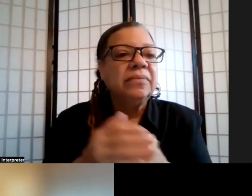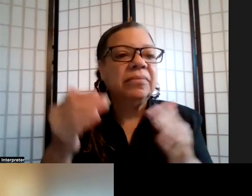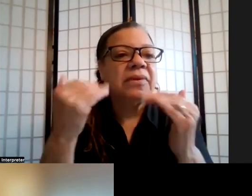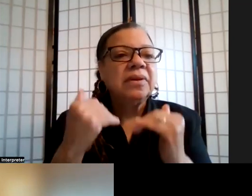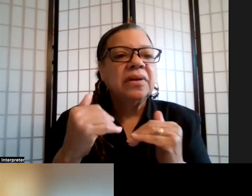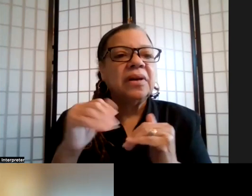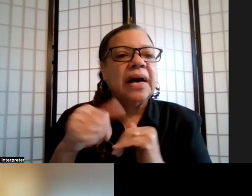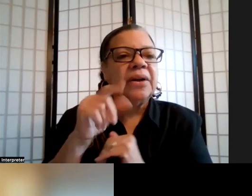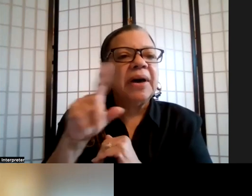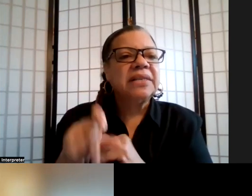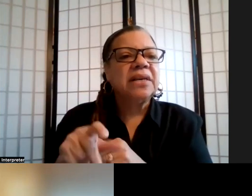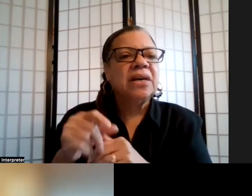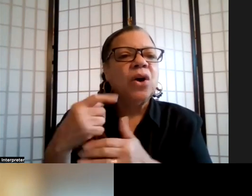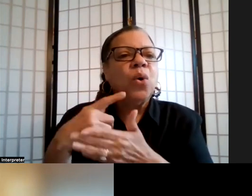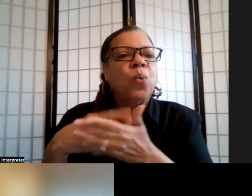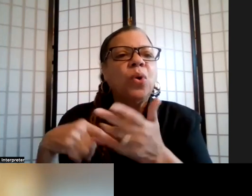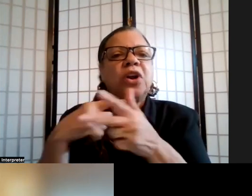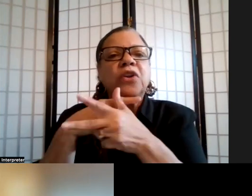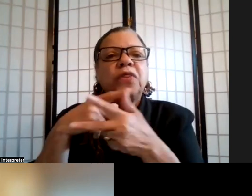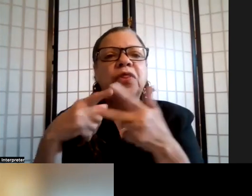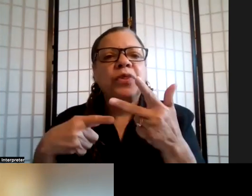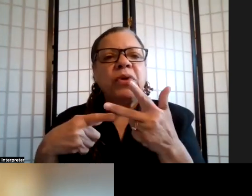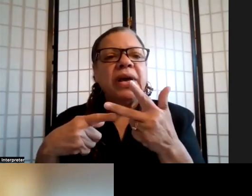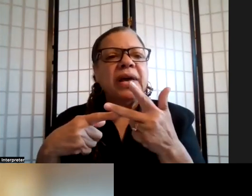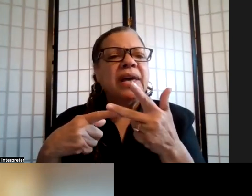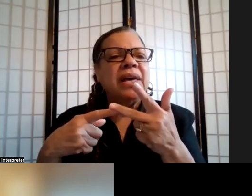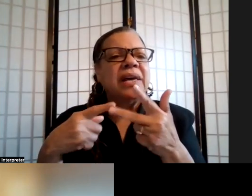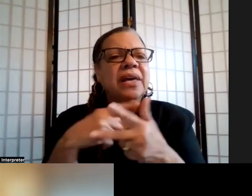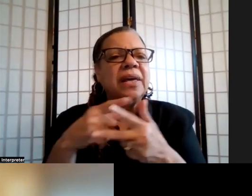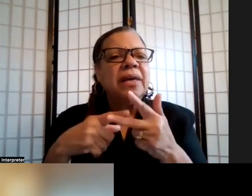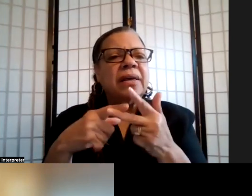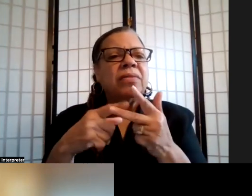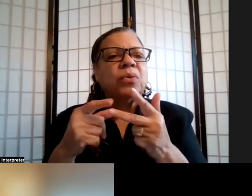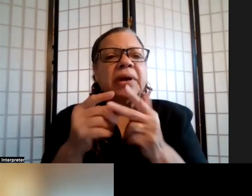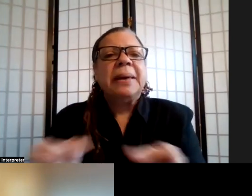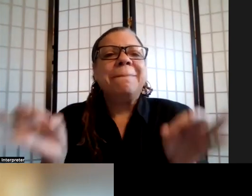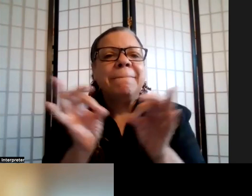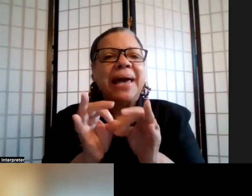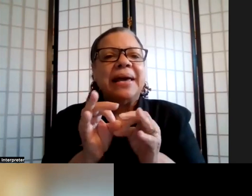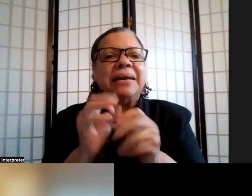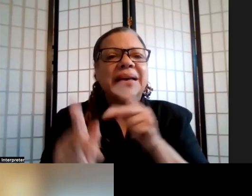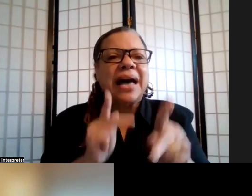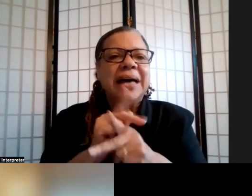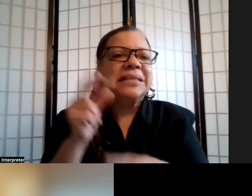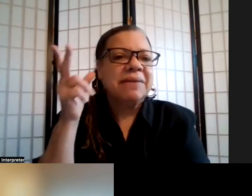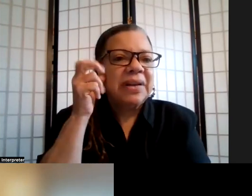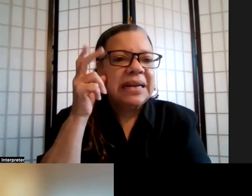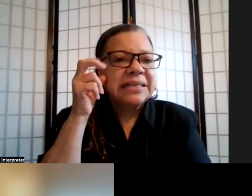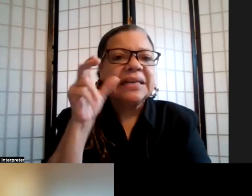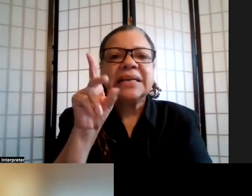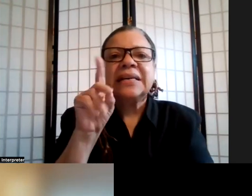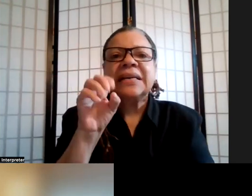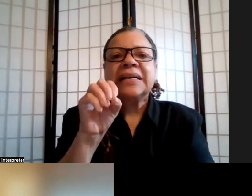Someone asked about the three, what are the three main types of assisted listening devices? To repeat